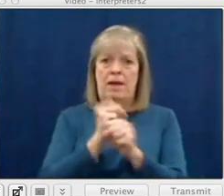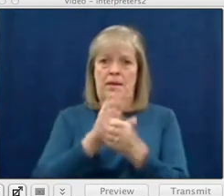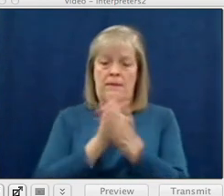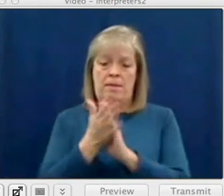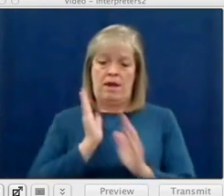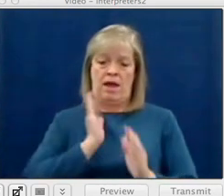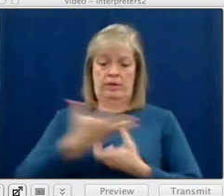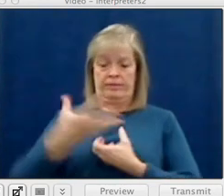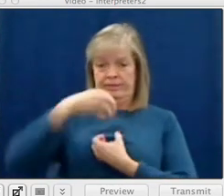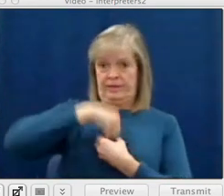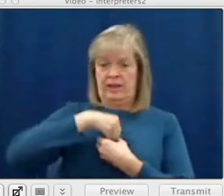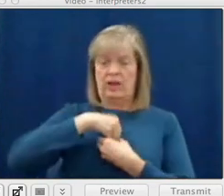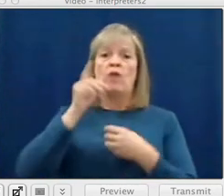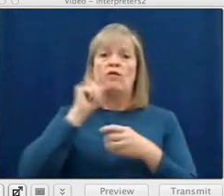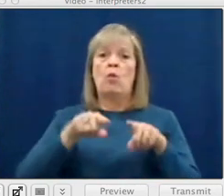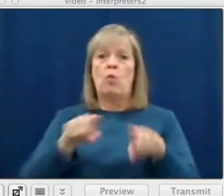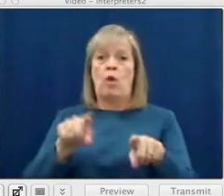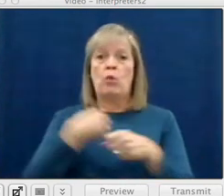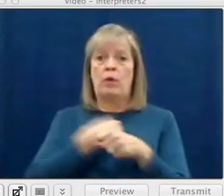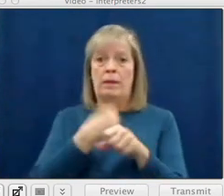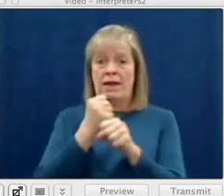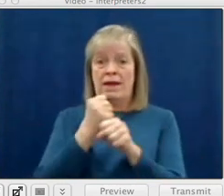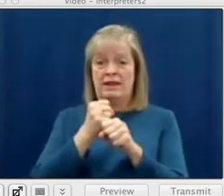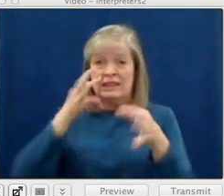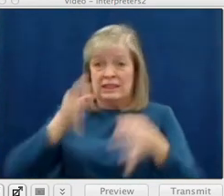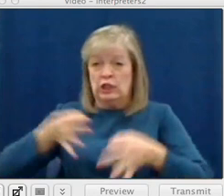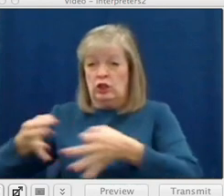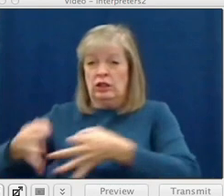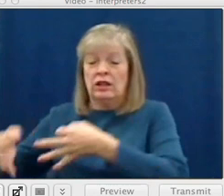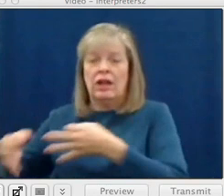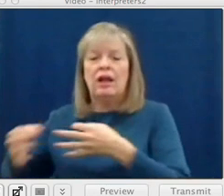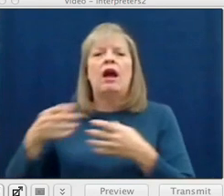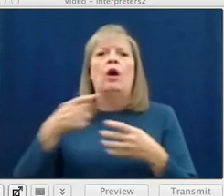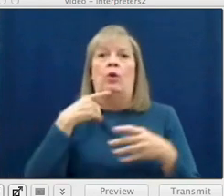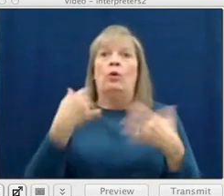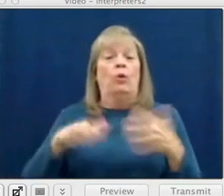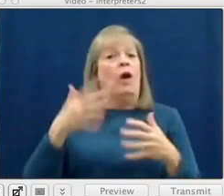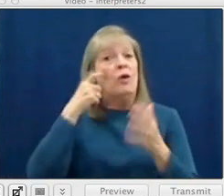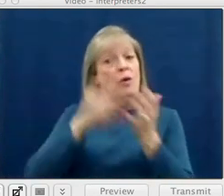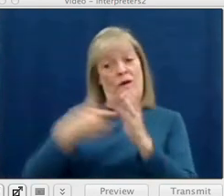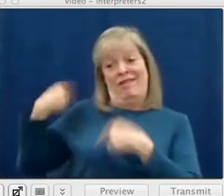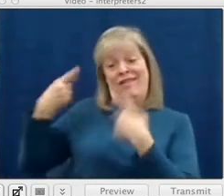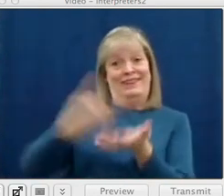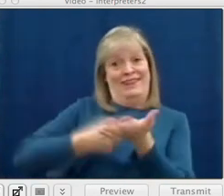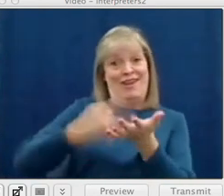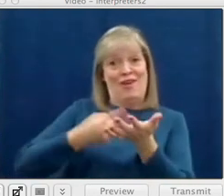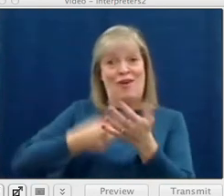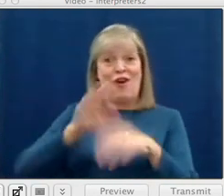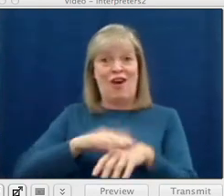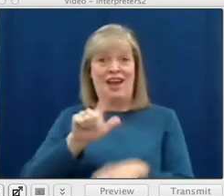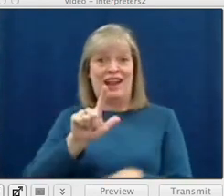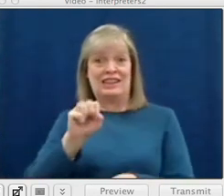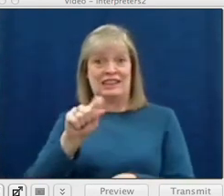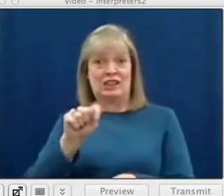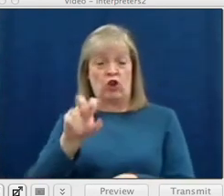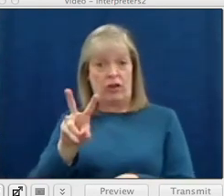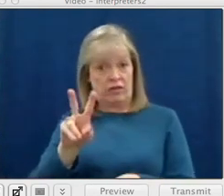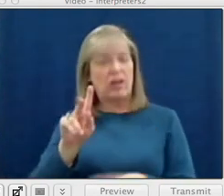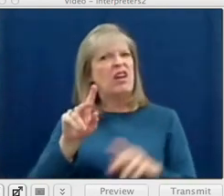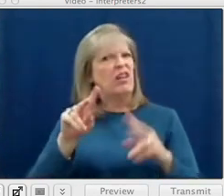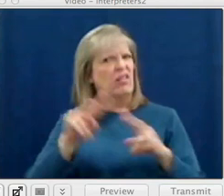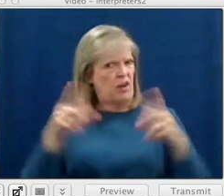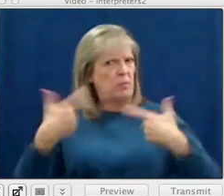challenging listserv, and I want to thank all those people who stayed with me on it and who allowed me to use examples that are here in